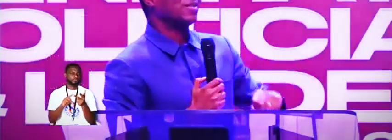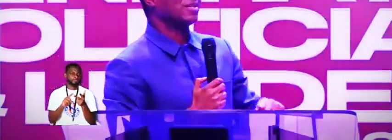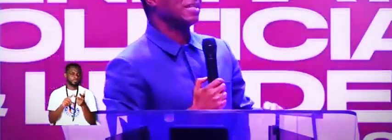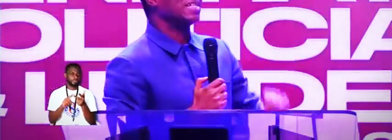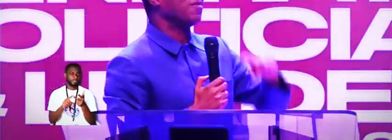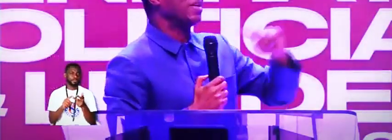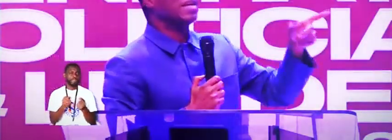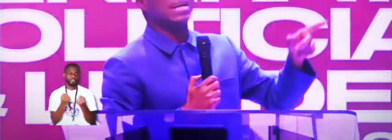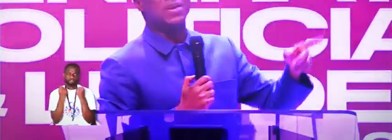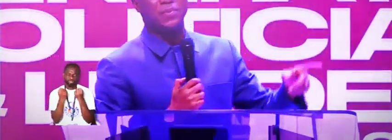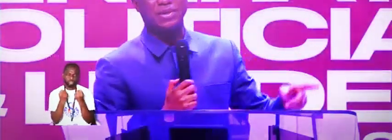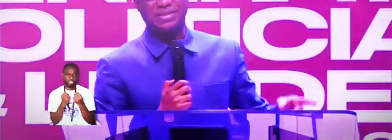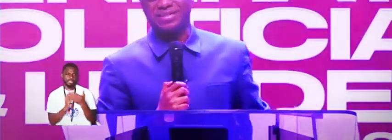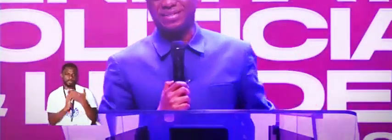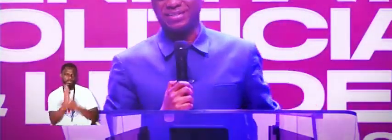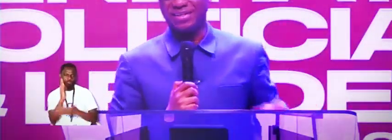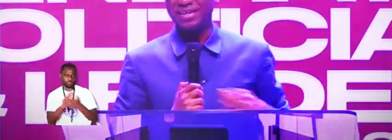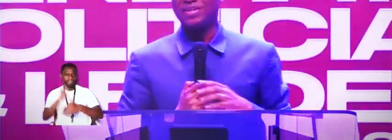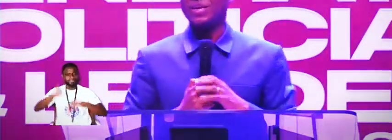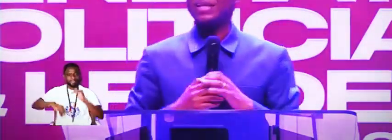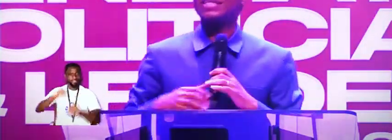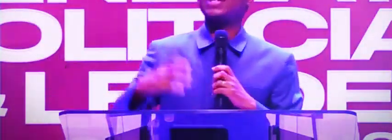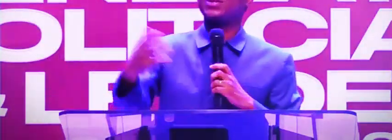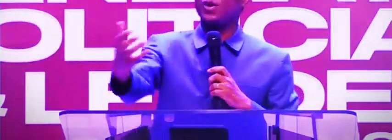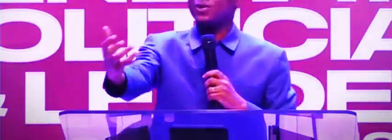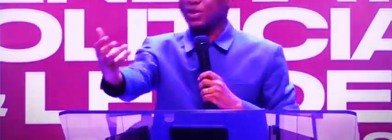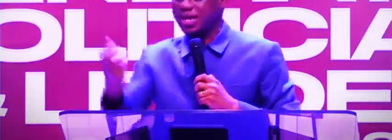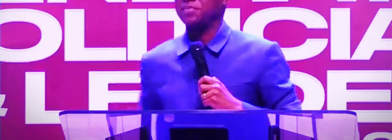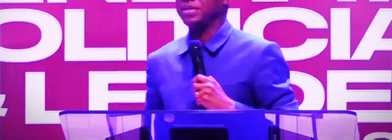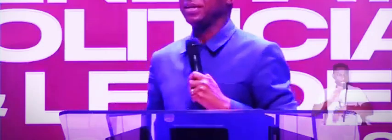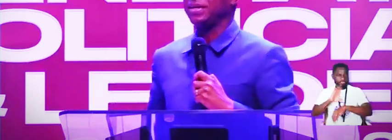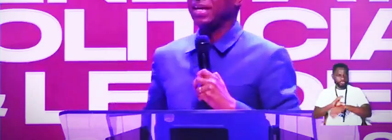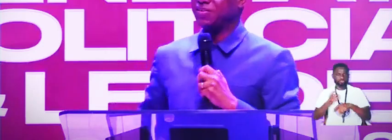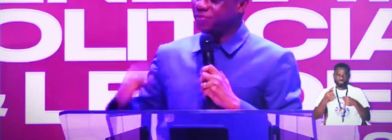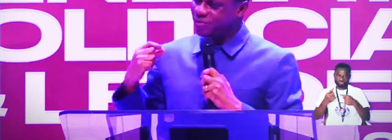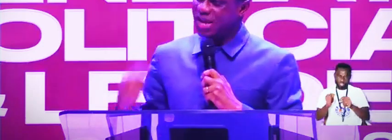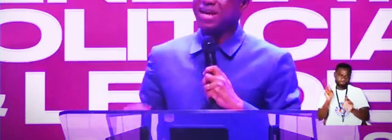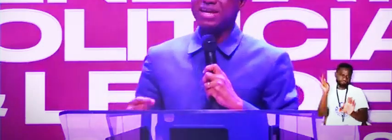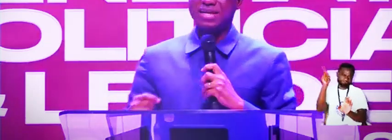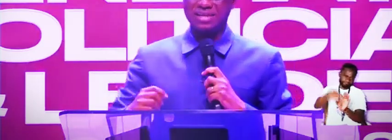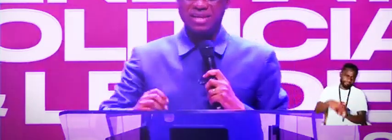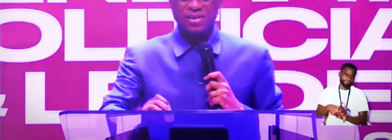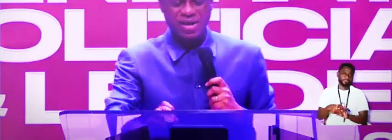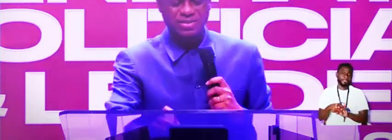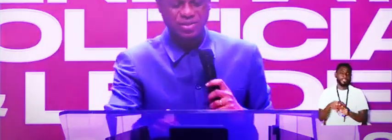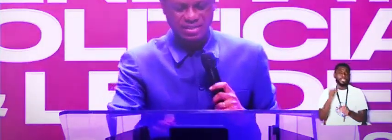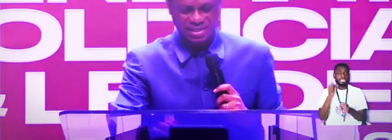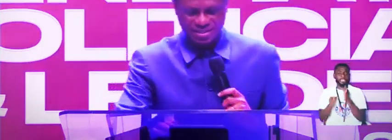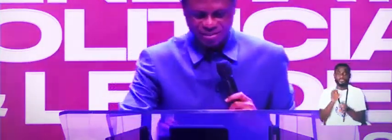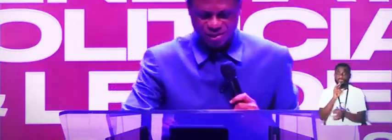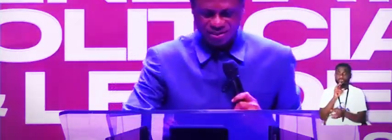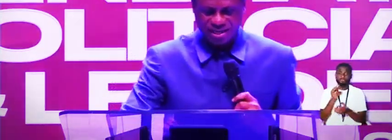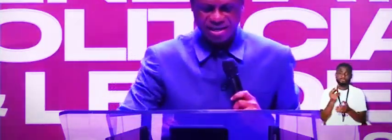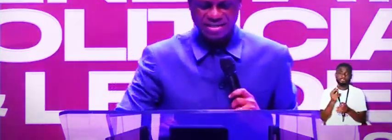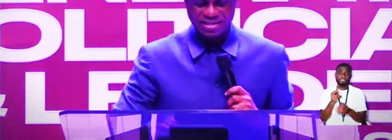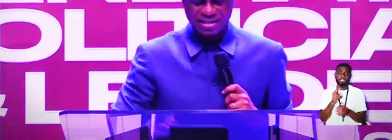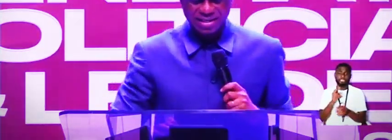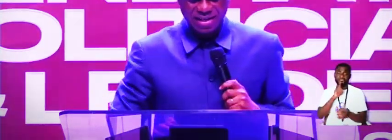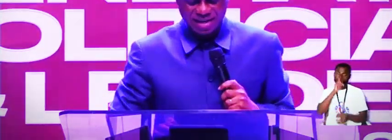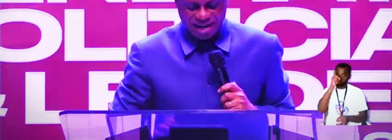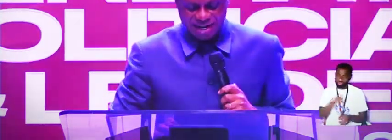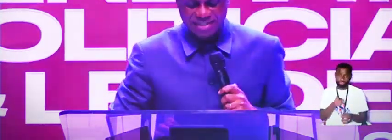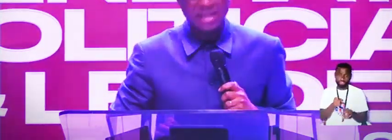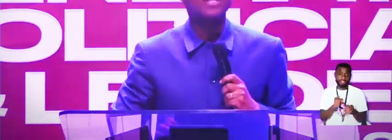in righteousness even than the politician. So the church should also come in. If really righteousness exalts a